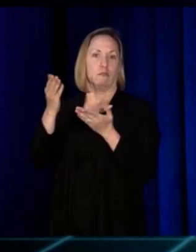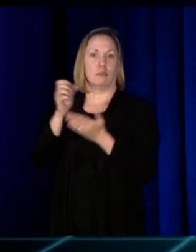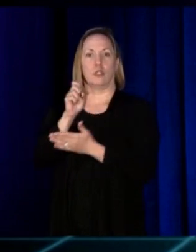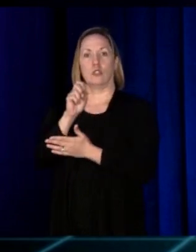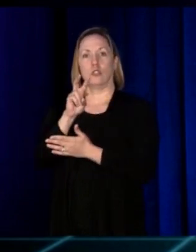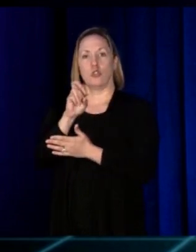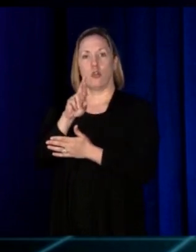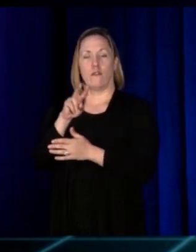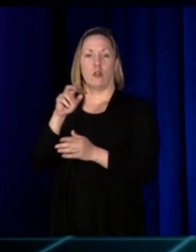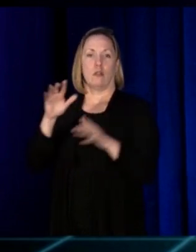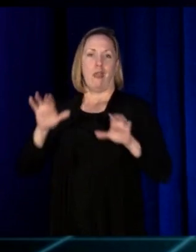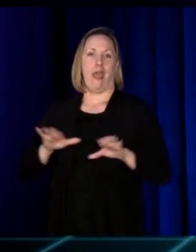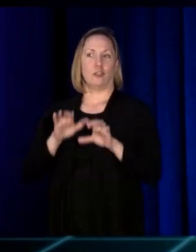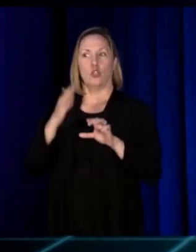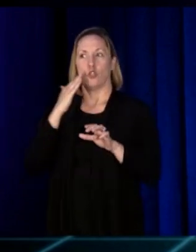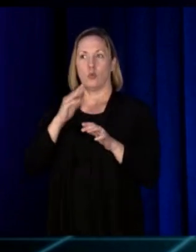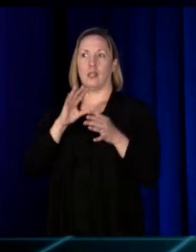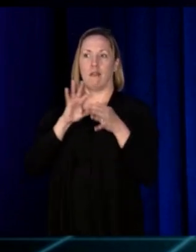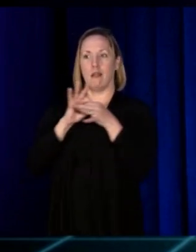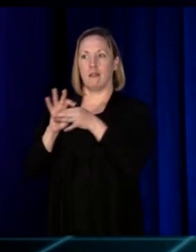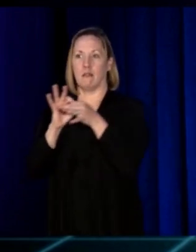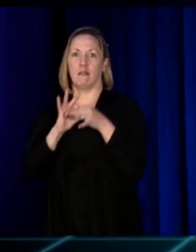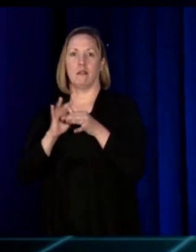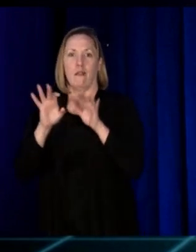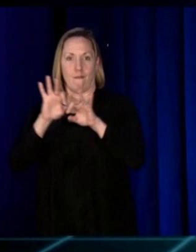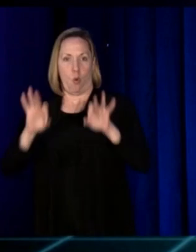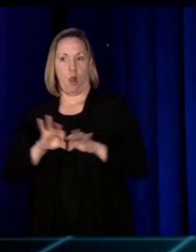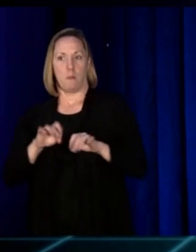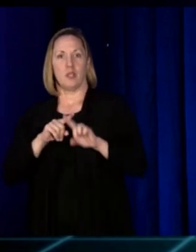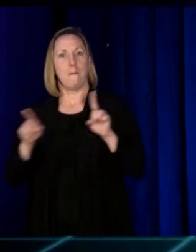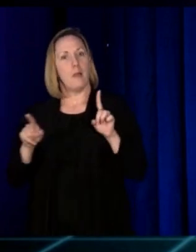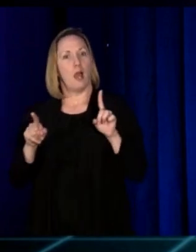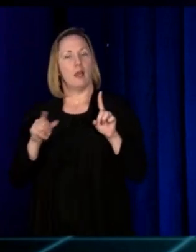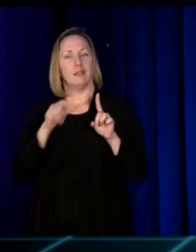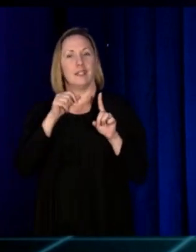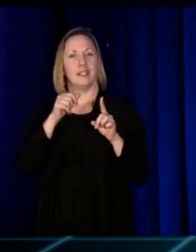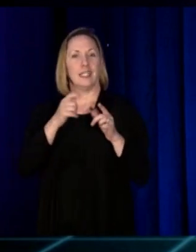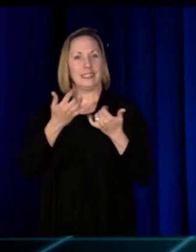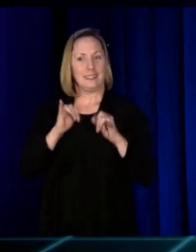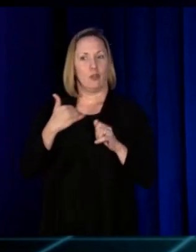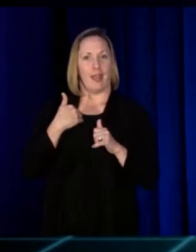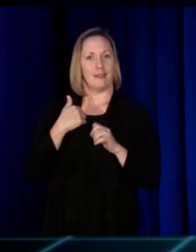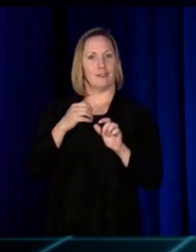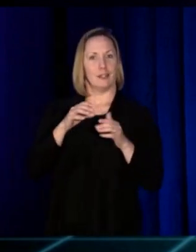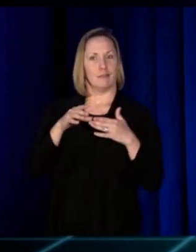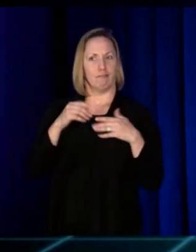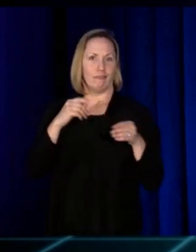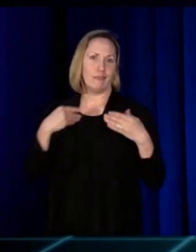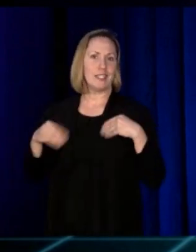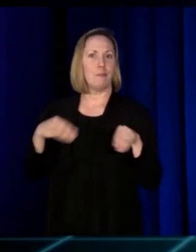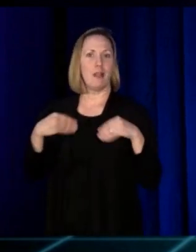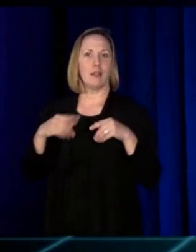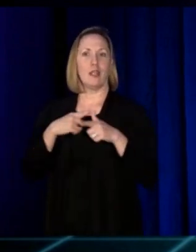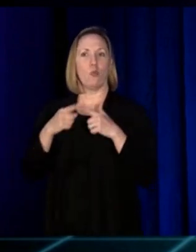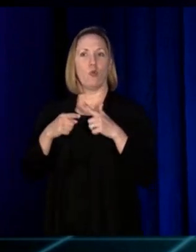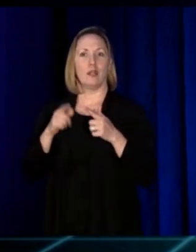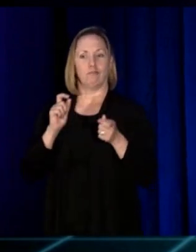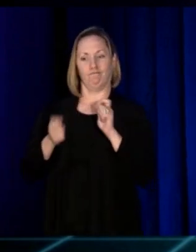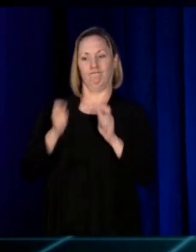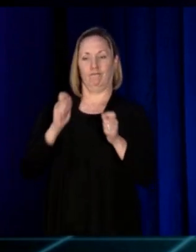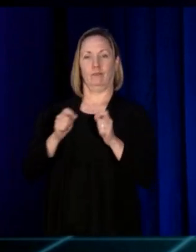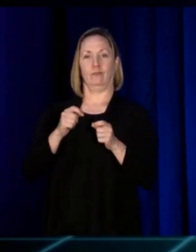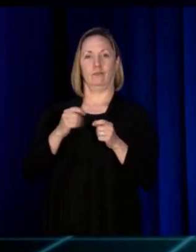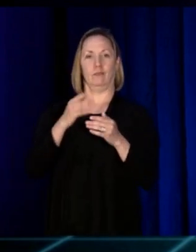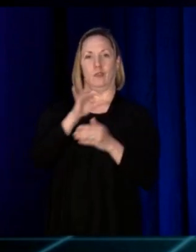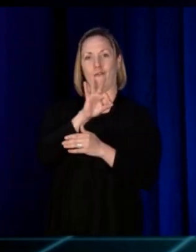how to wire up these forms, but it doesn't take away the composability and the flexibility we like when it comes to really customizing and tweaking the front